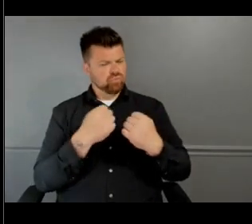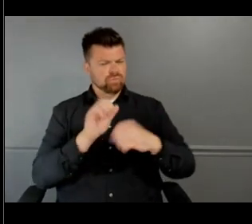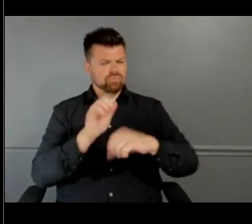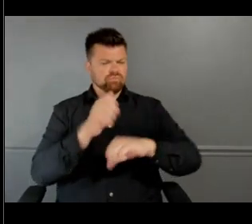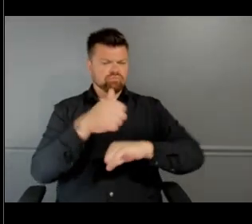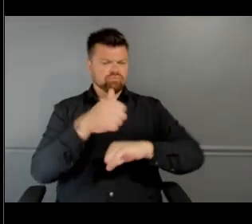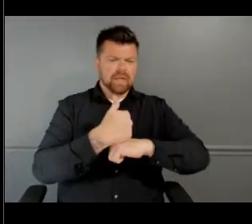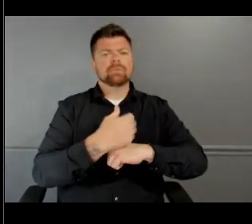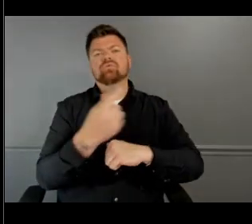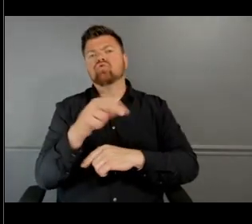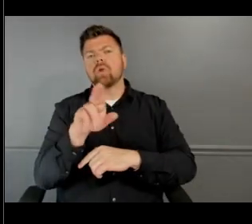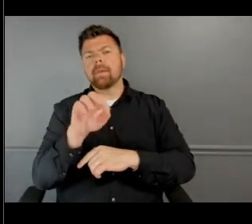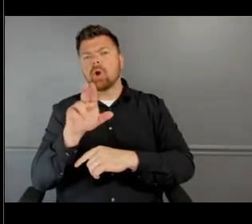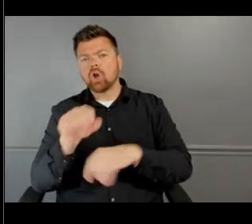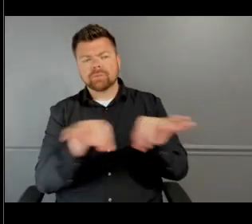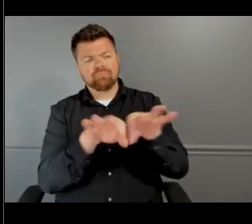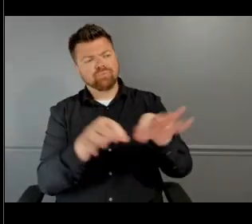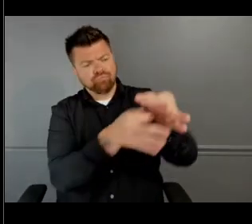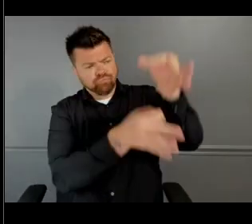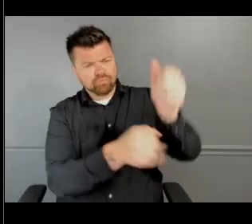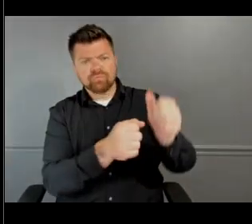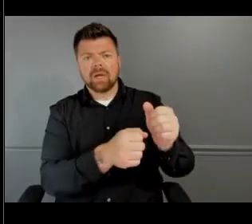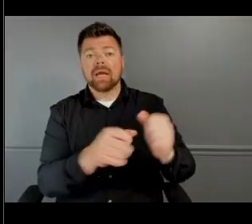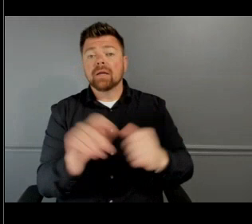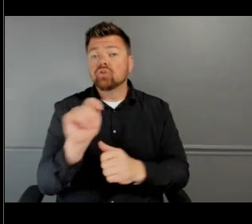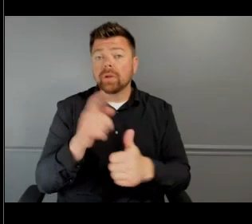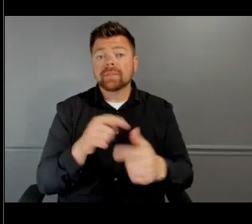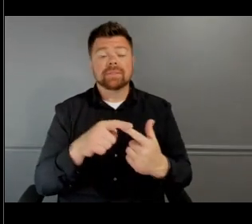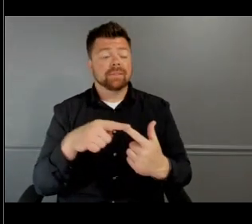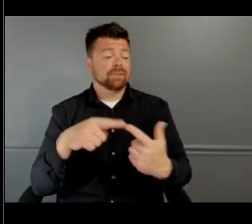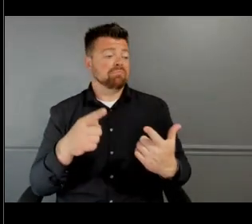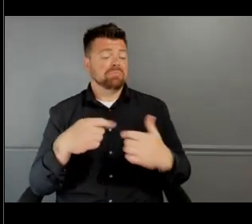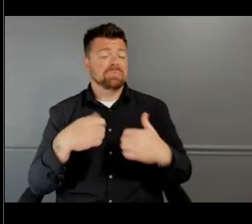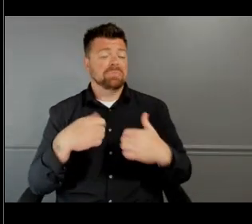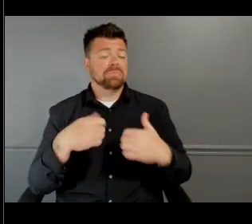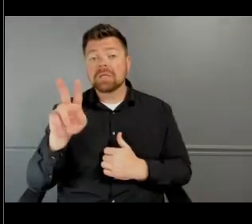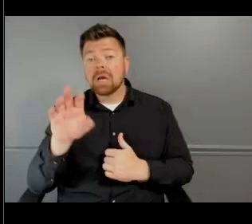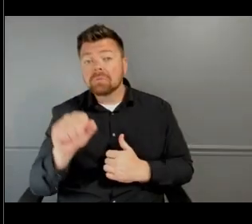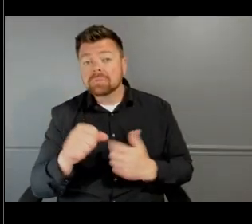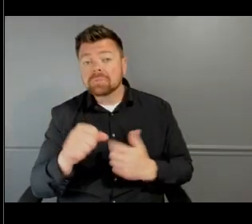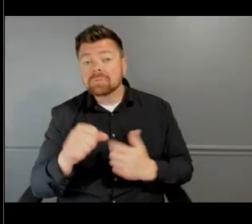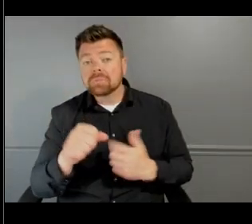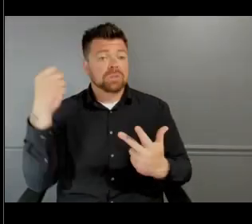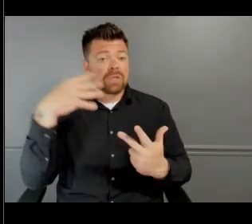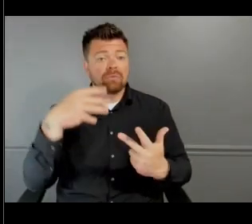grab bars at toilets, bathtubs, and showers, requirement 6.